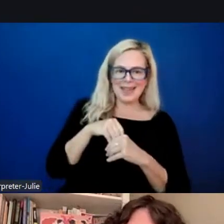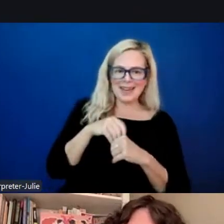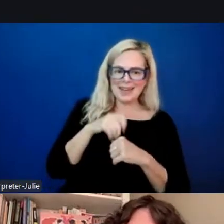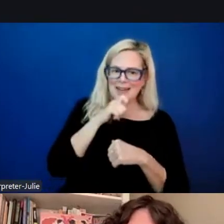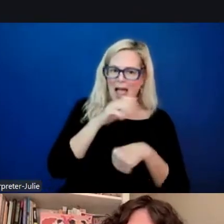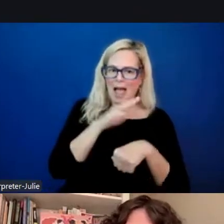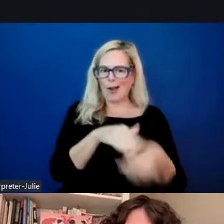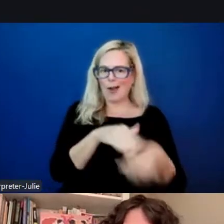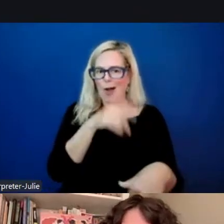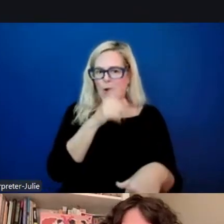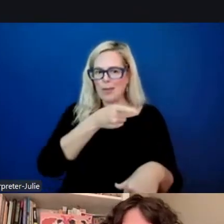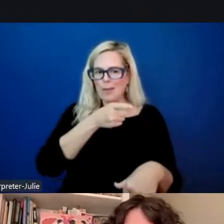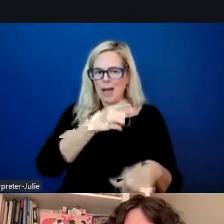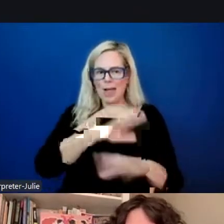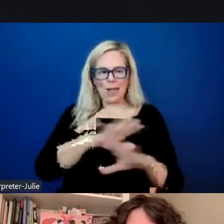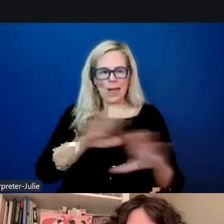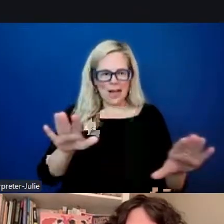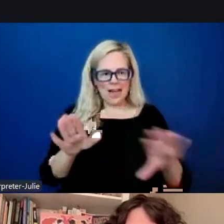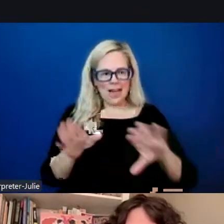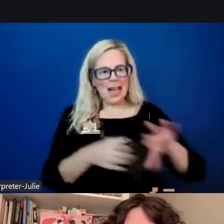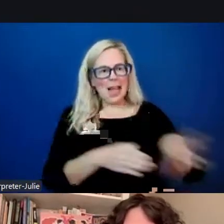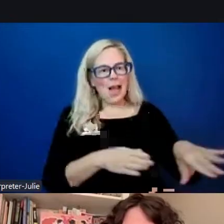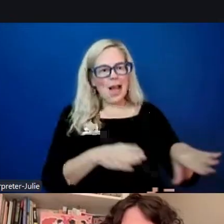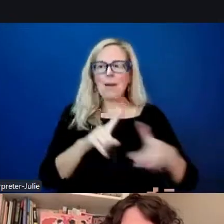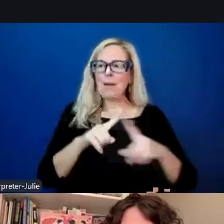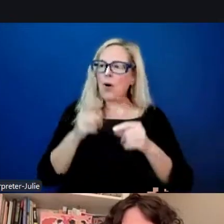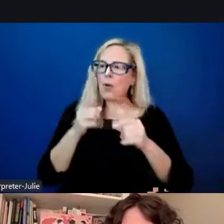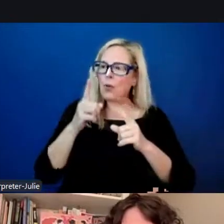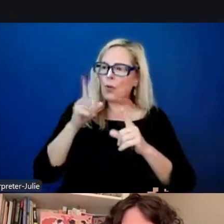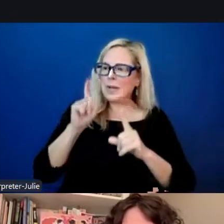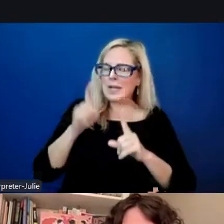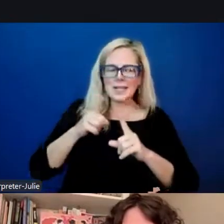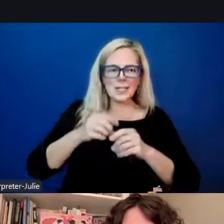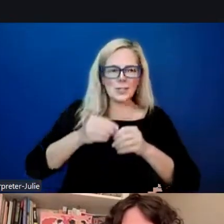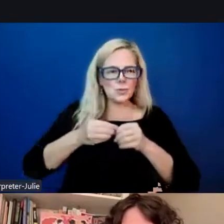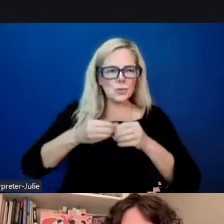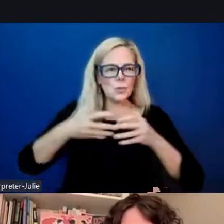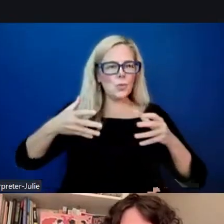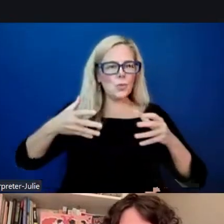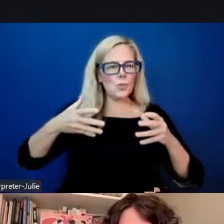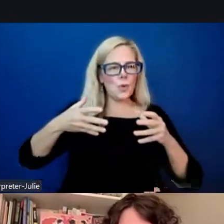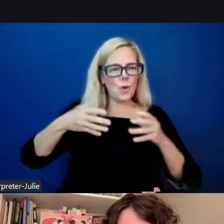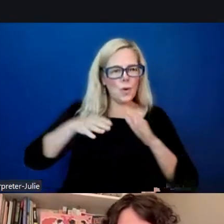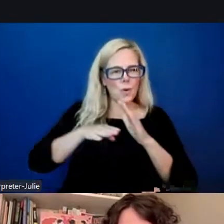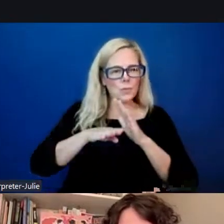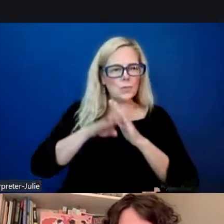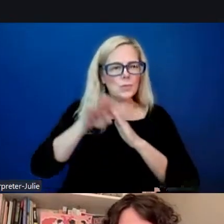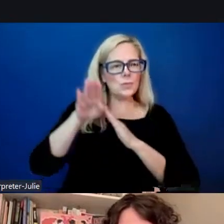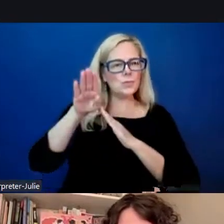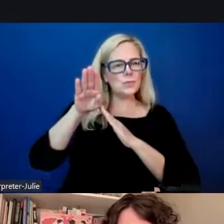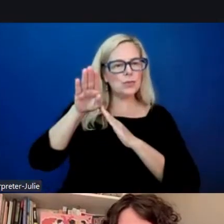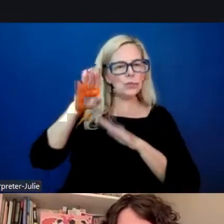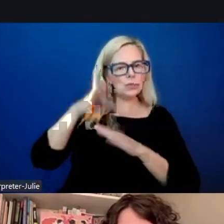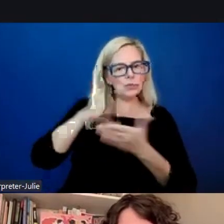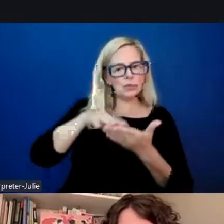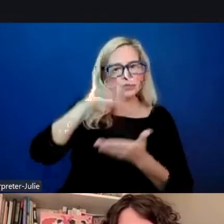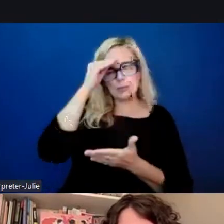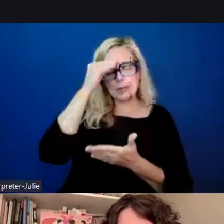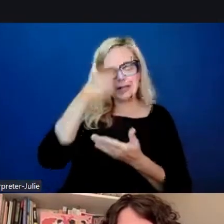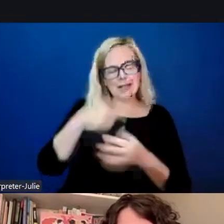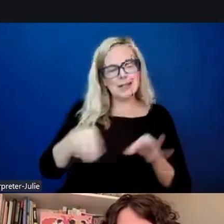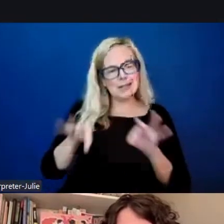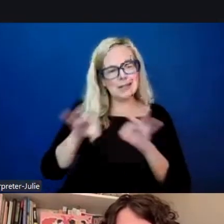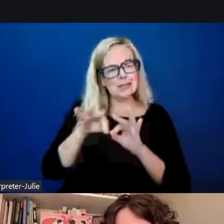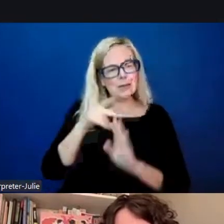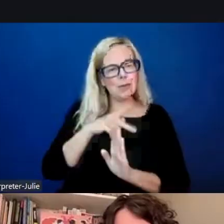we're always growing and expanding, and I think that it's really important for all programs to consider that